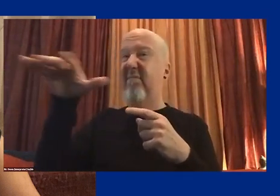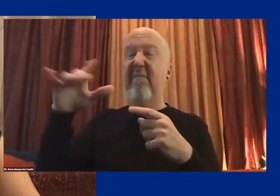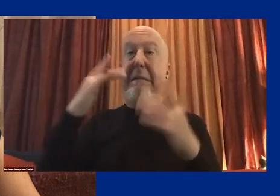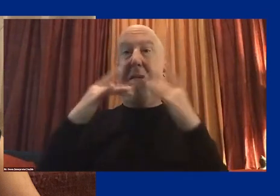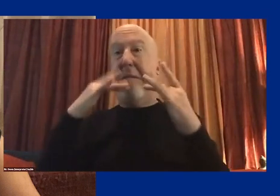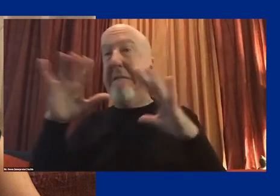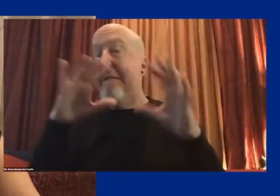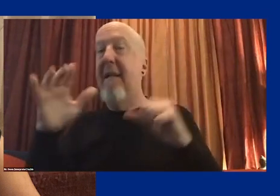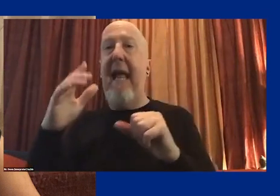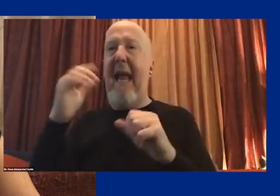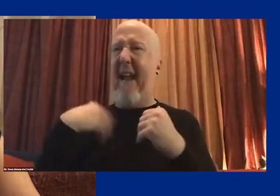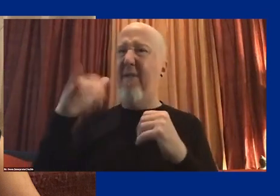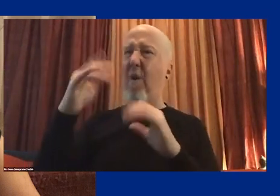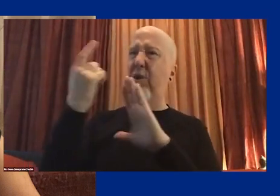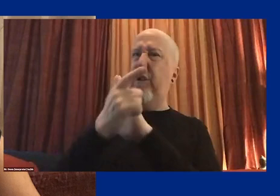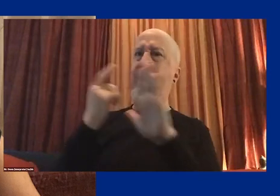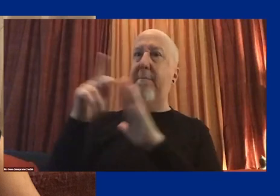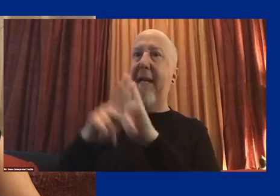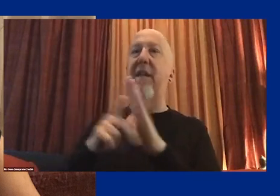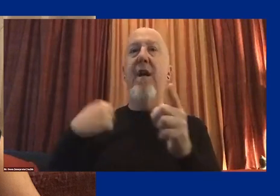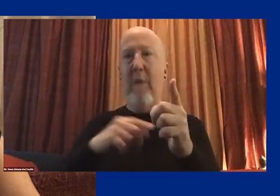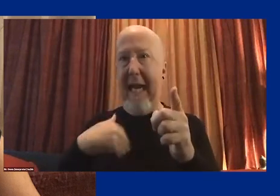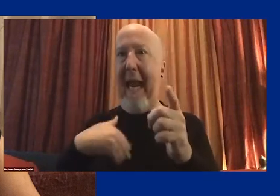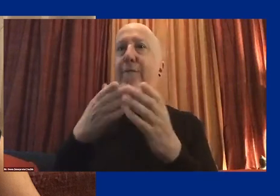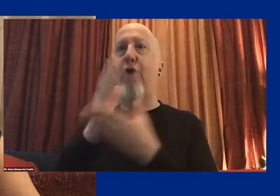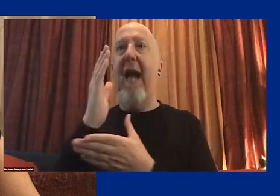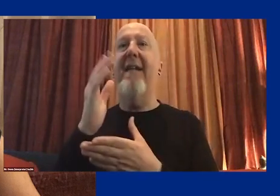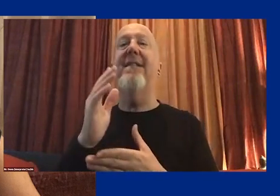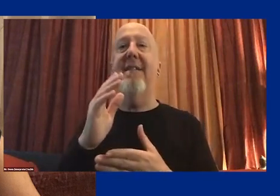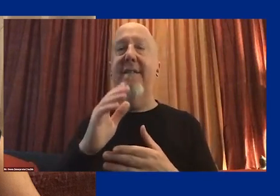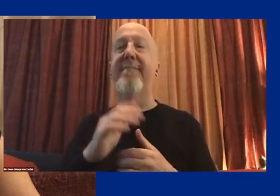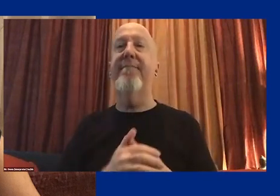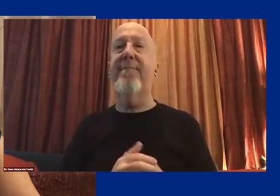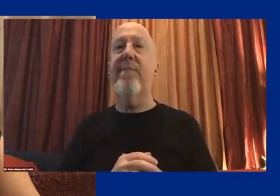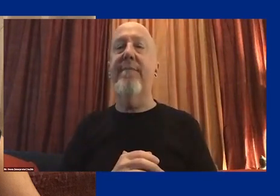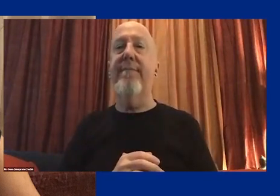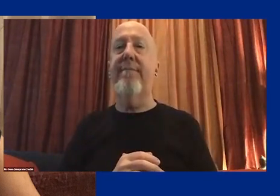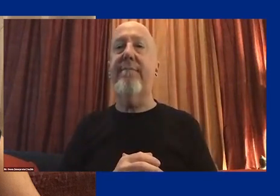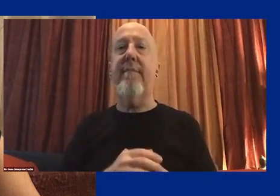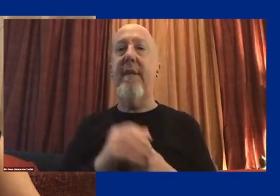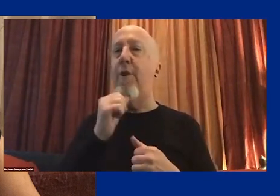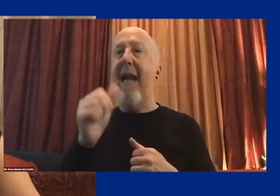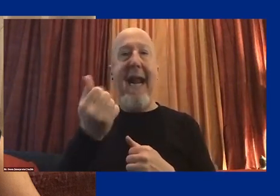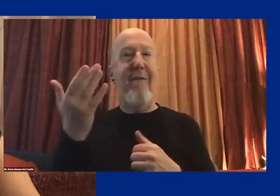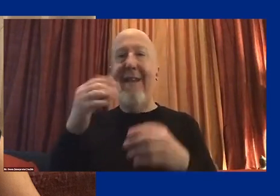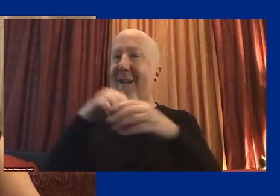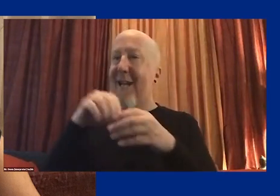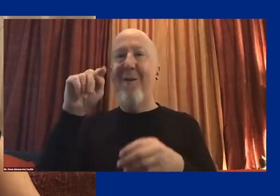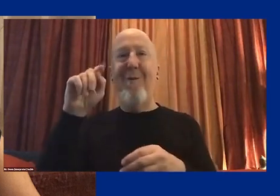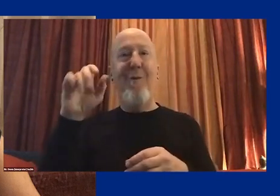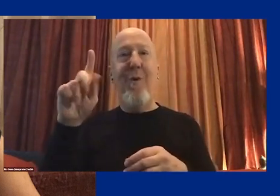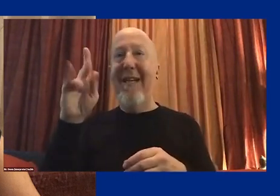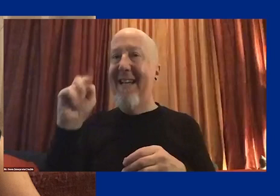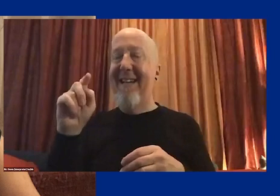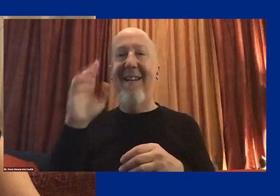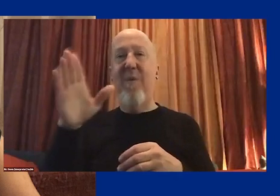protocols are in place, we do have rights and there are people who care. So not everything in the toolkit is going to be